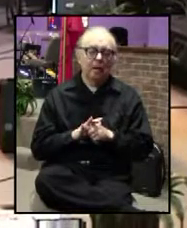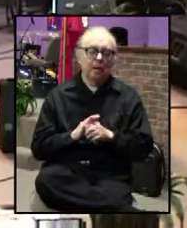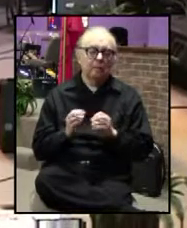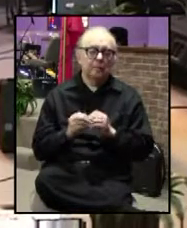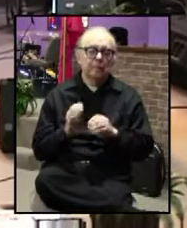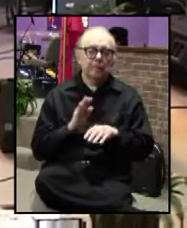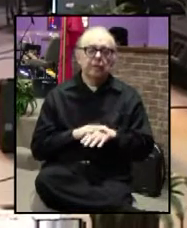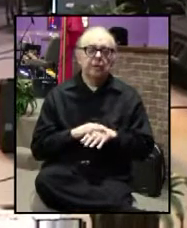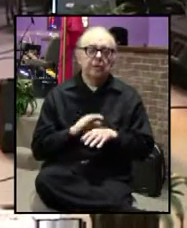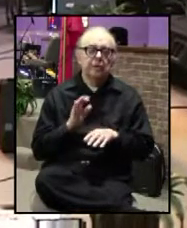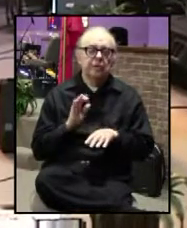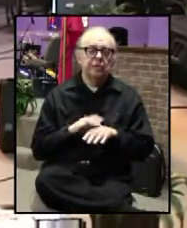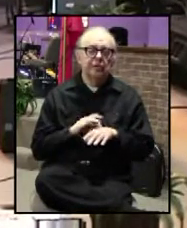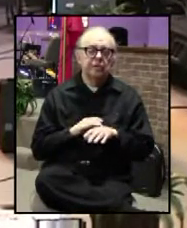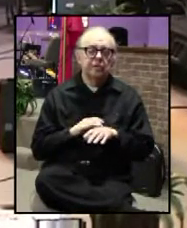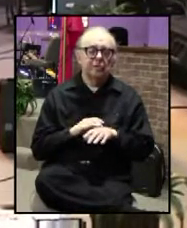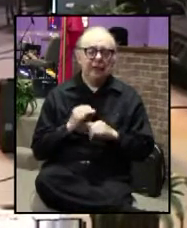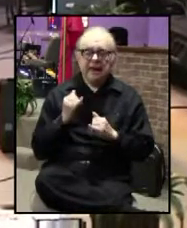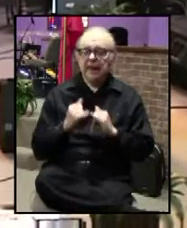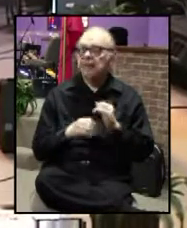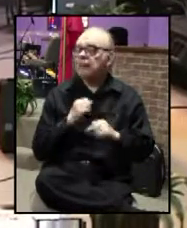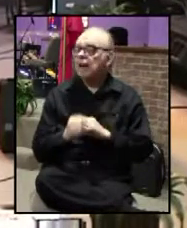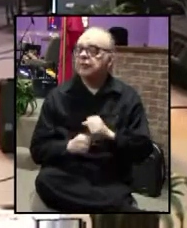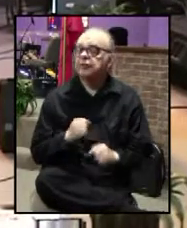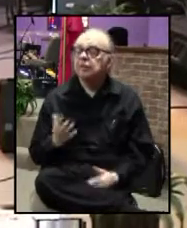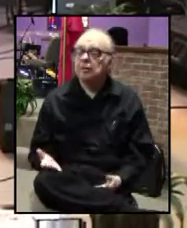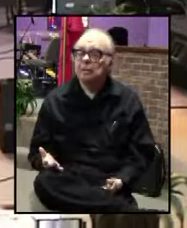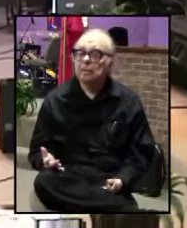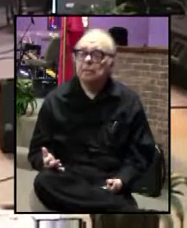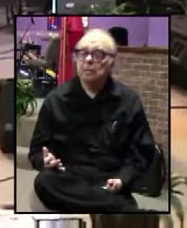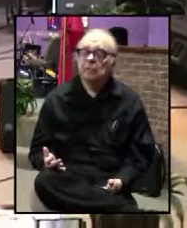reached in the last year.